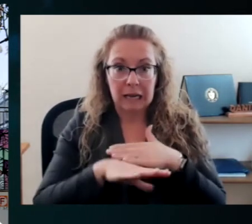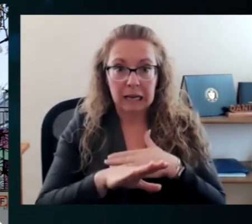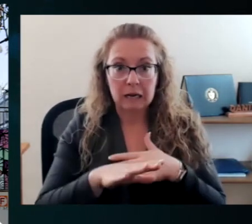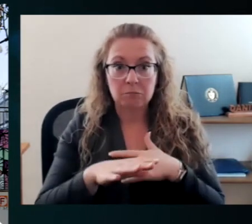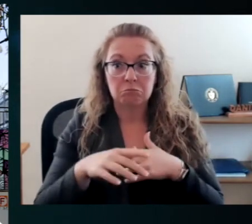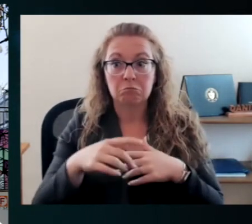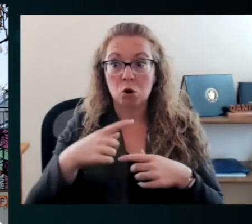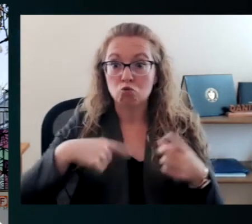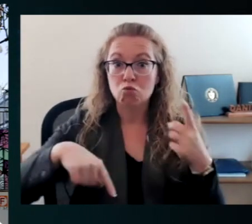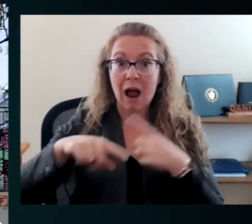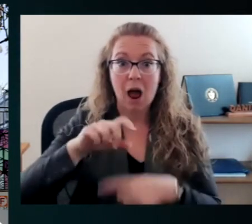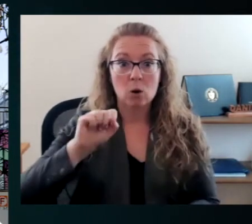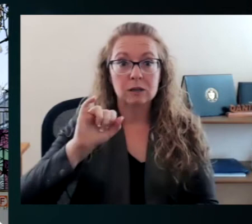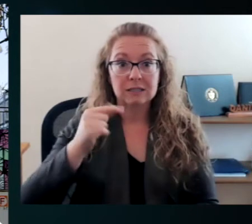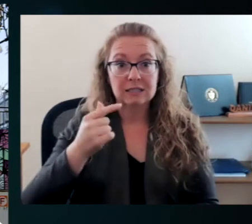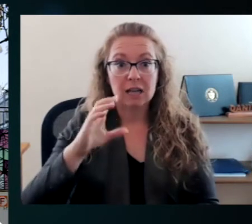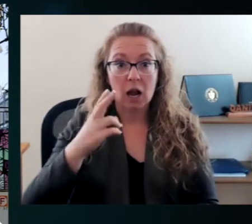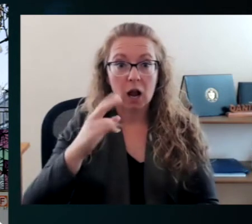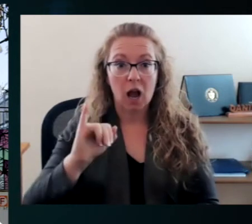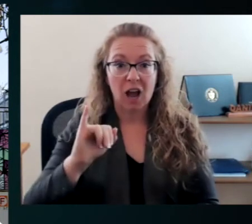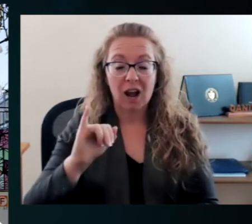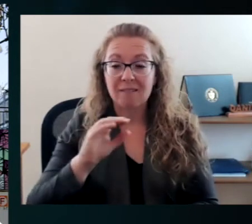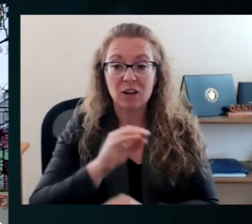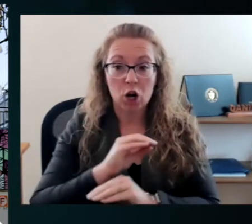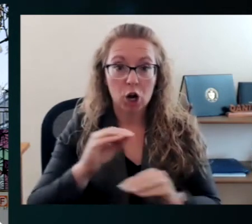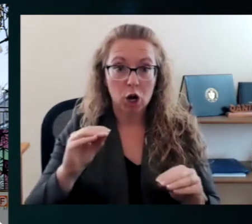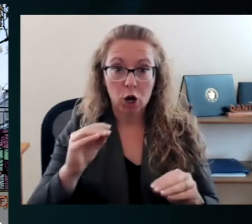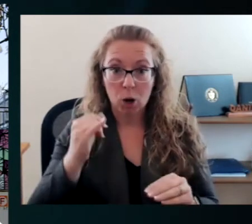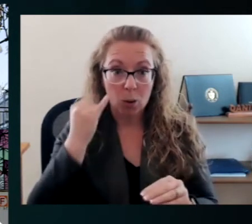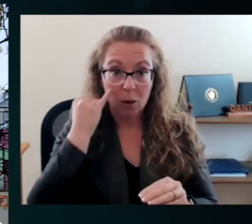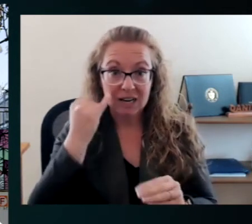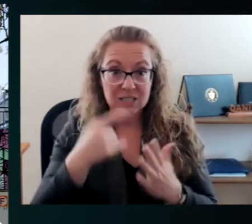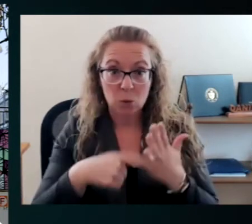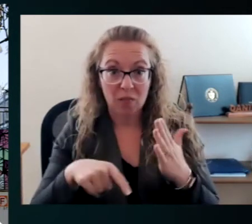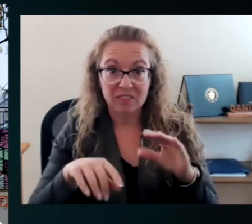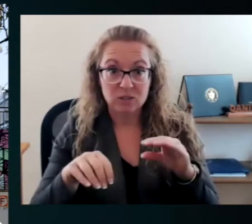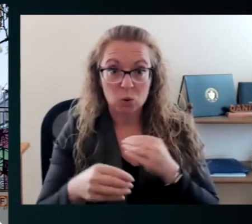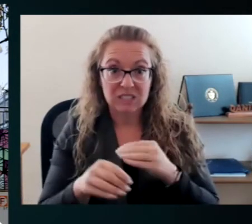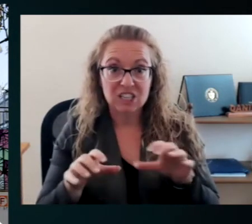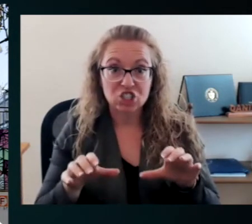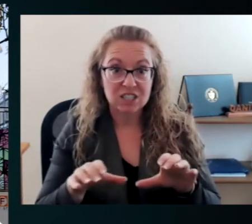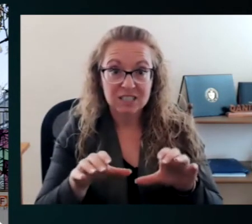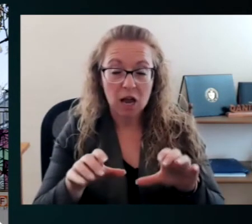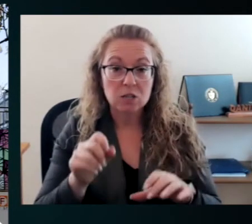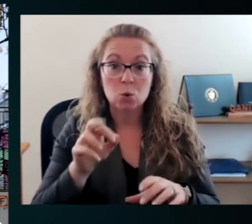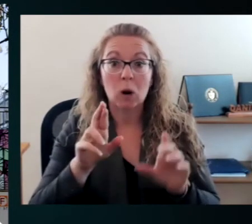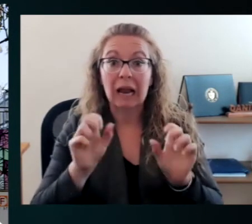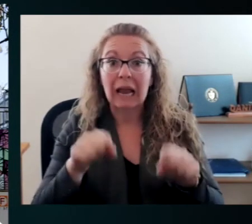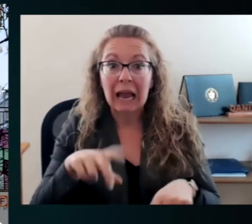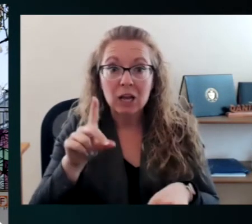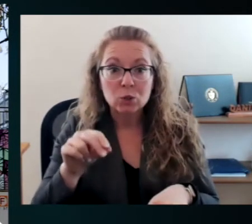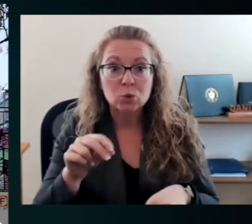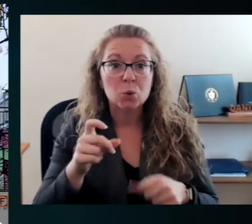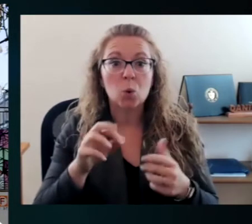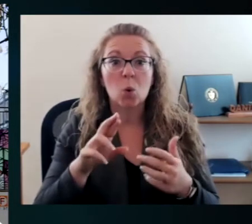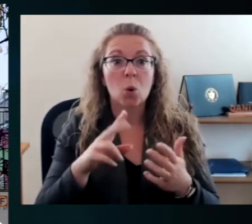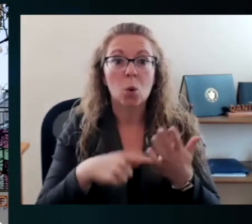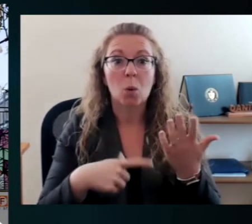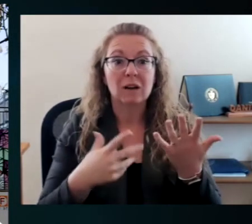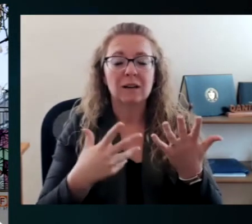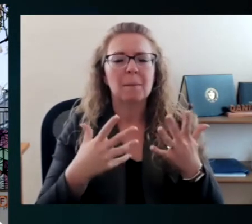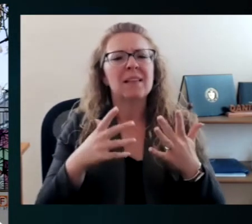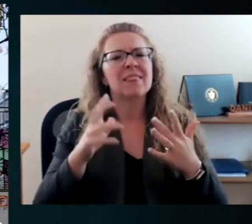have to tell you, I have no idea what this organization does or is able to do or what the purview is, and I think that makes it really